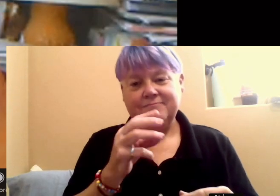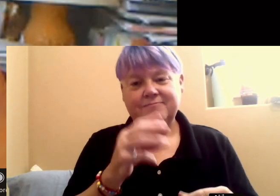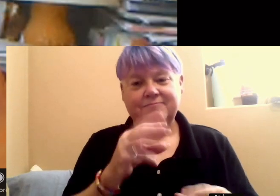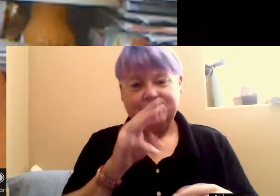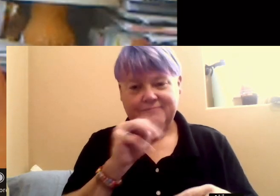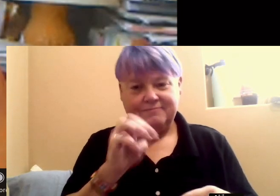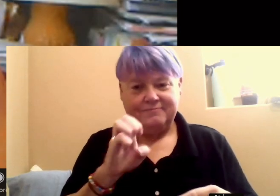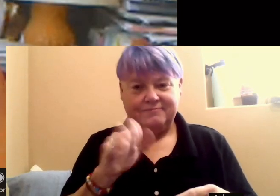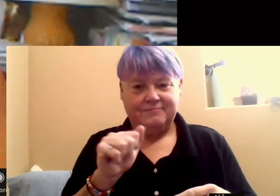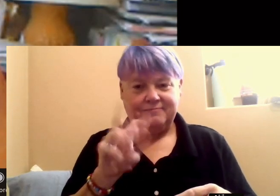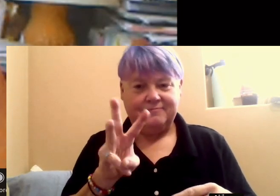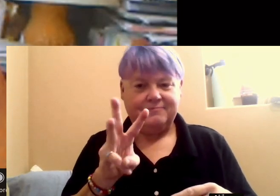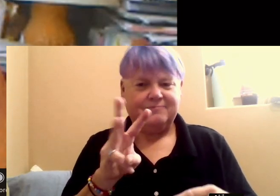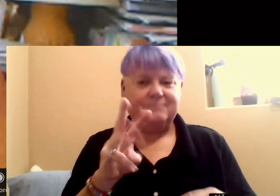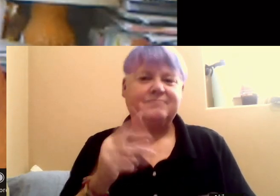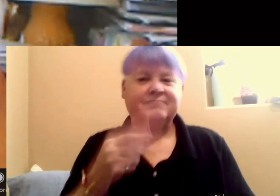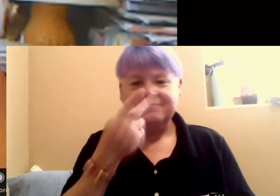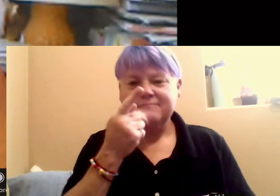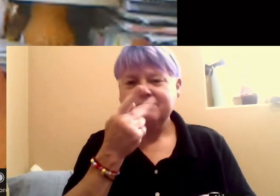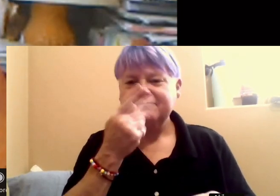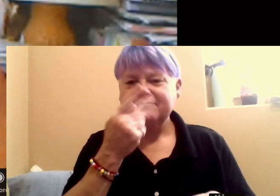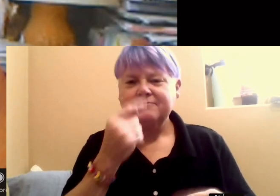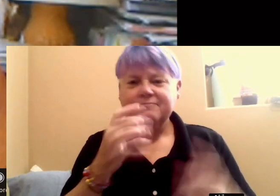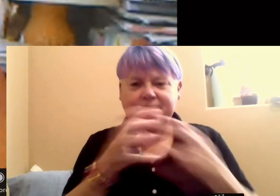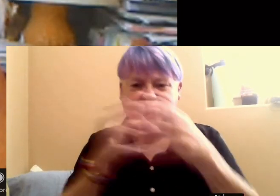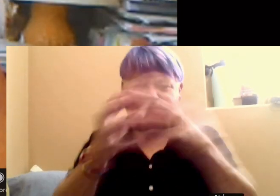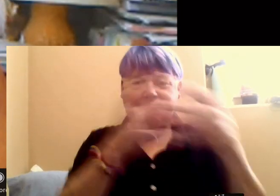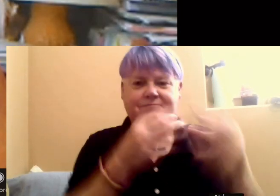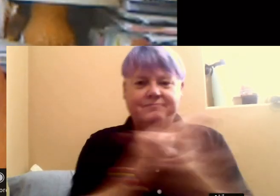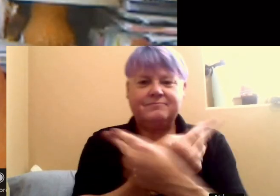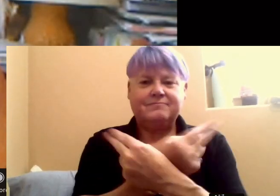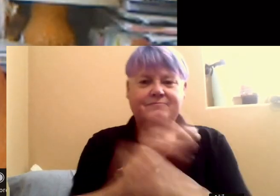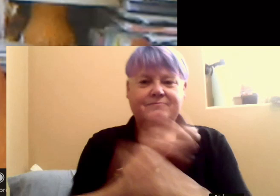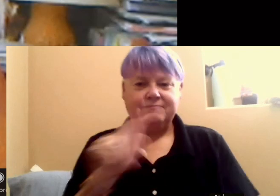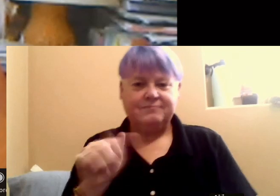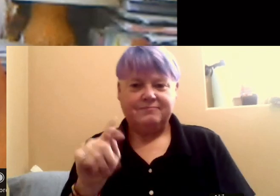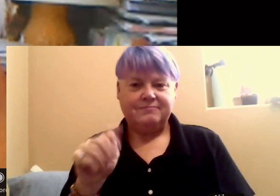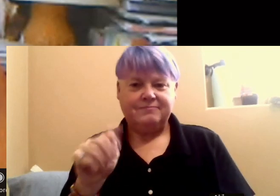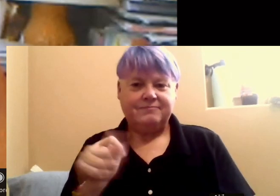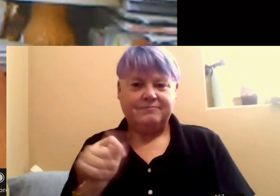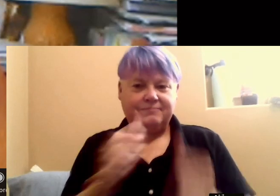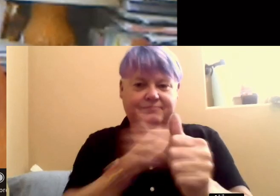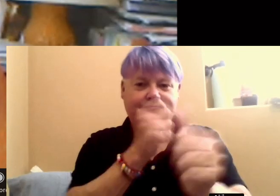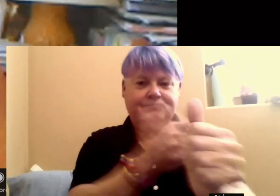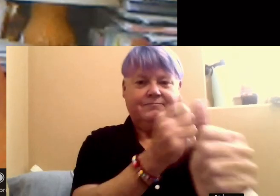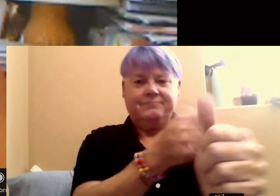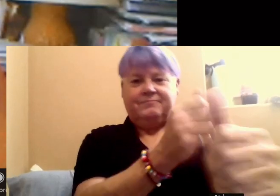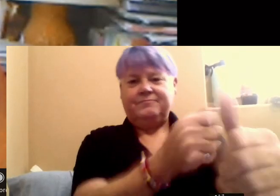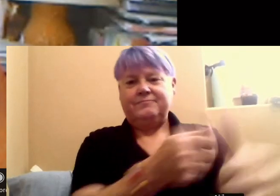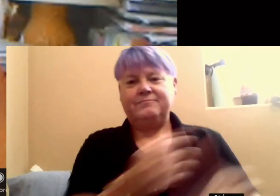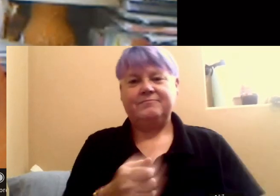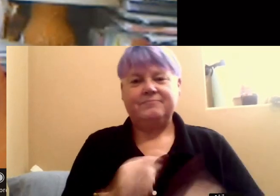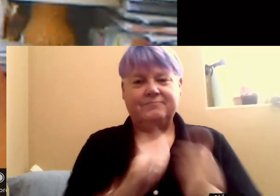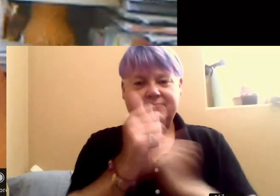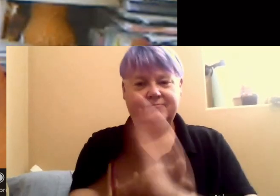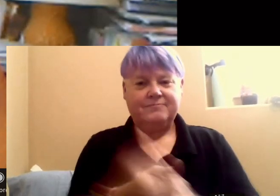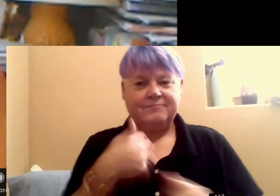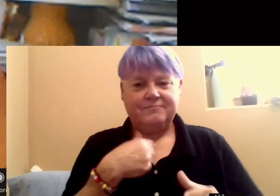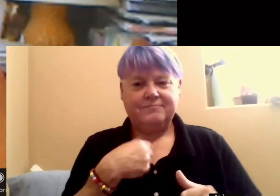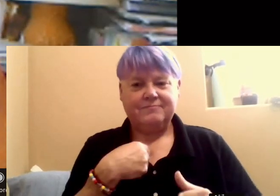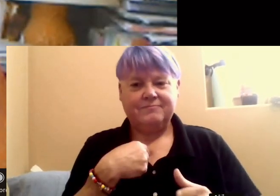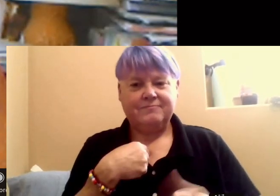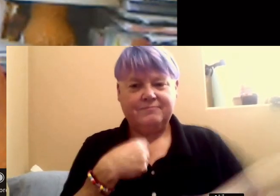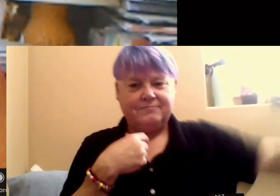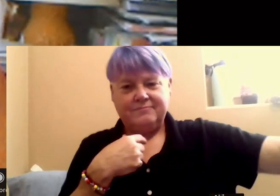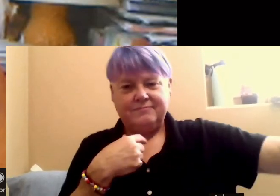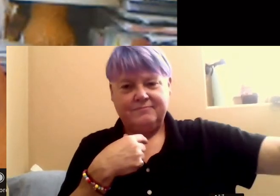then a ping pong ball caromed into the kitchen, Bunnywit galloping after it. On his way past me, he stuck out a paw with